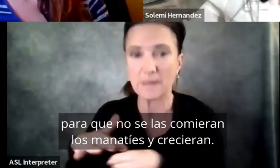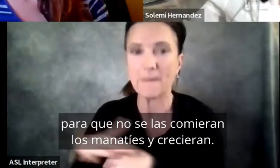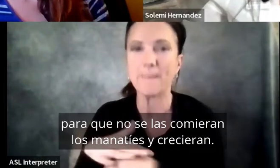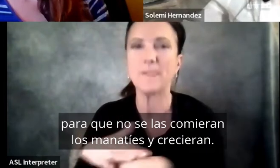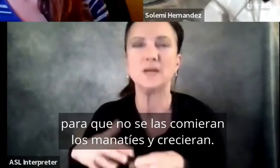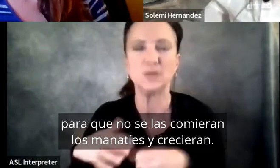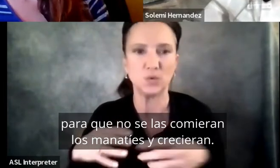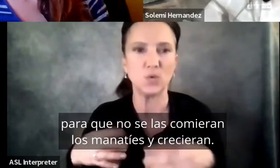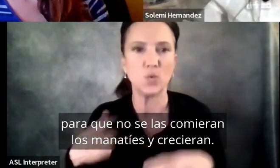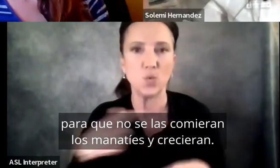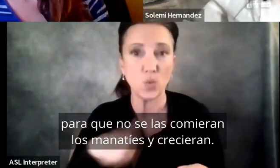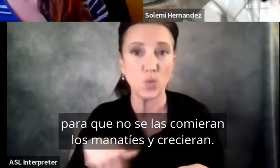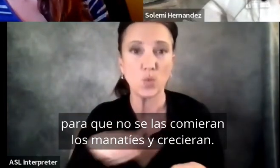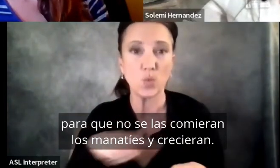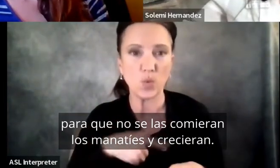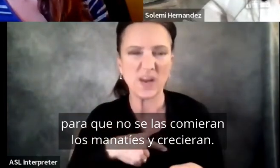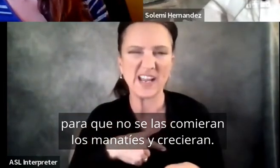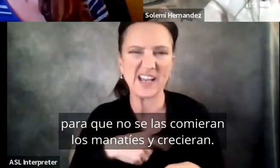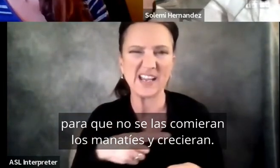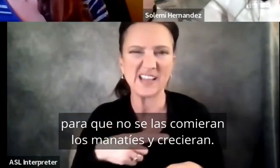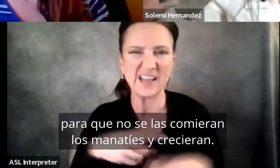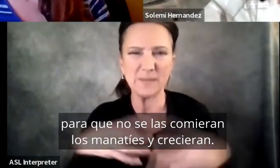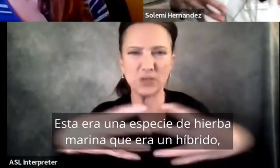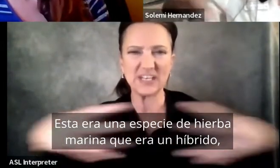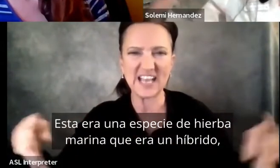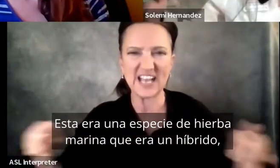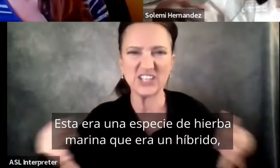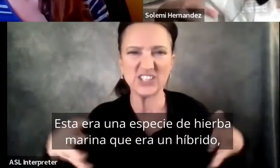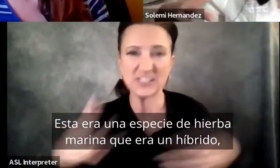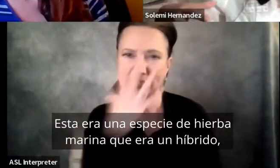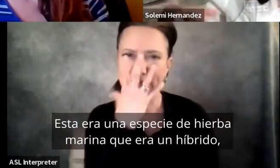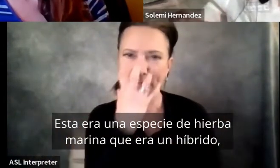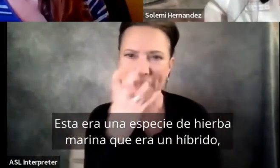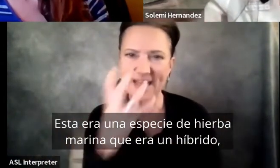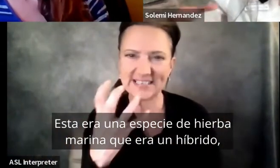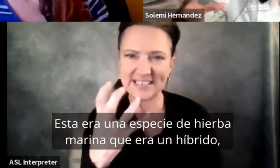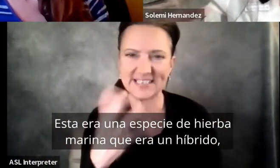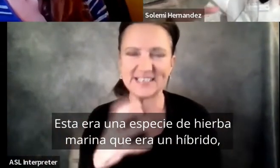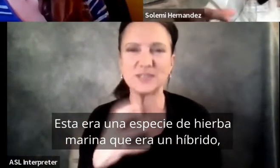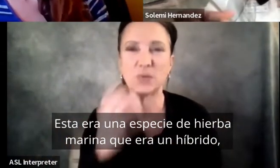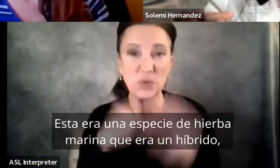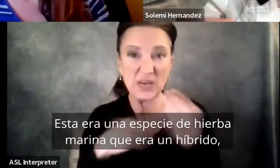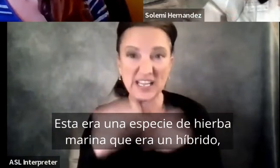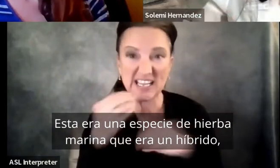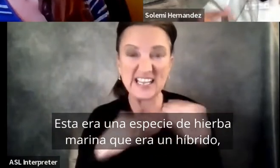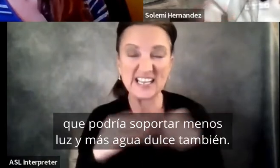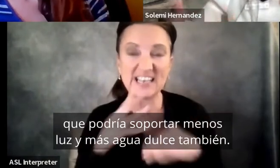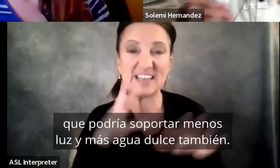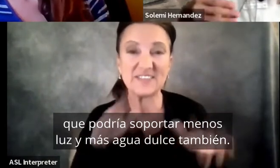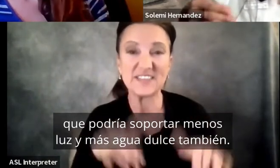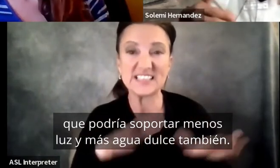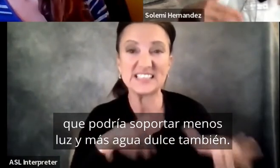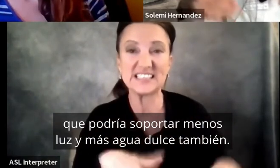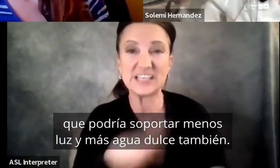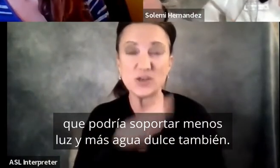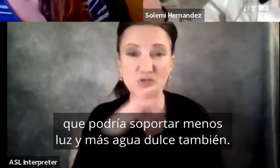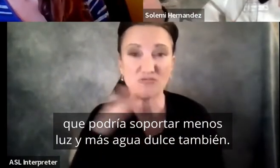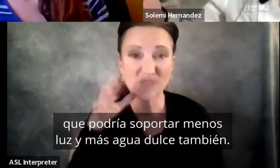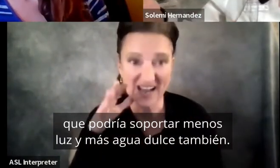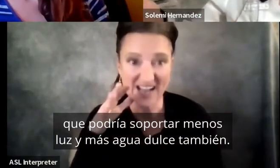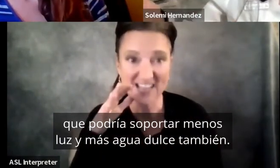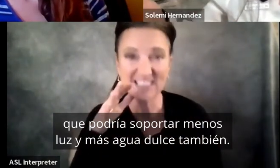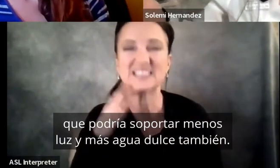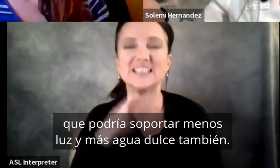the manatees wouldn't eat them and they would grow. This was a kind of seagrass that, you know, it was a hybrid that could withstand